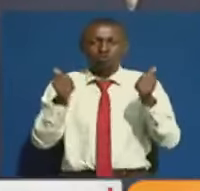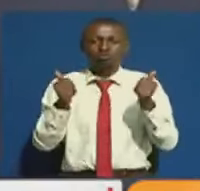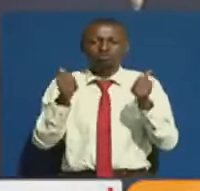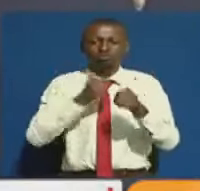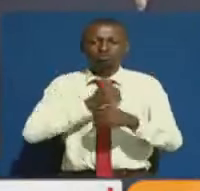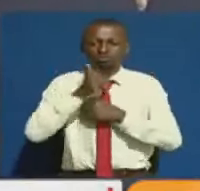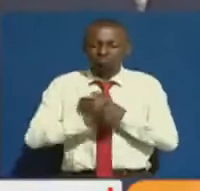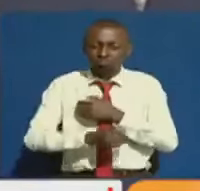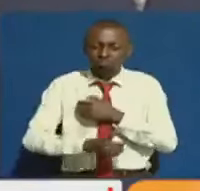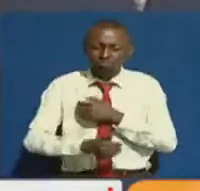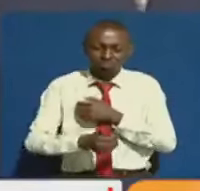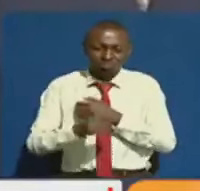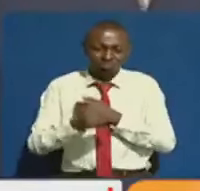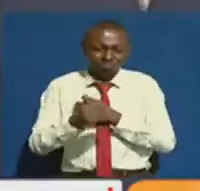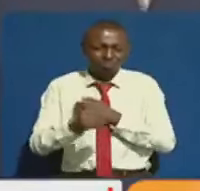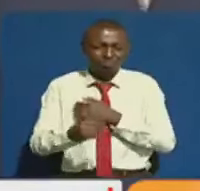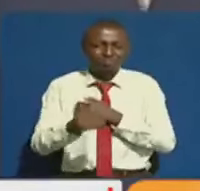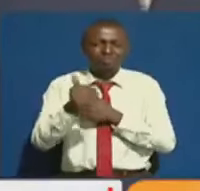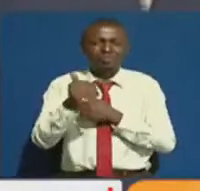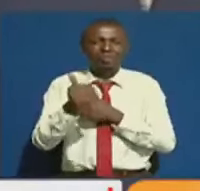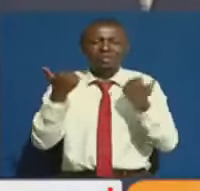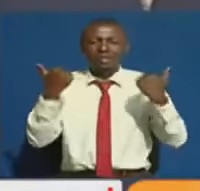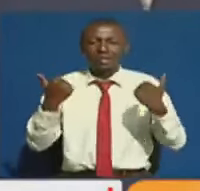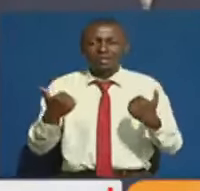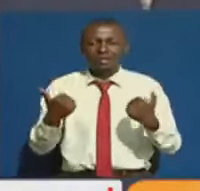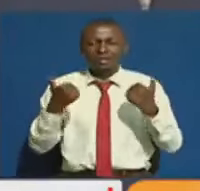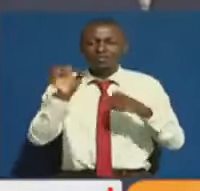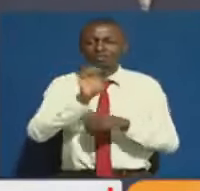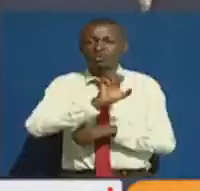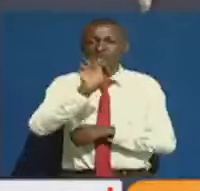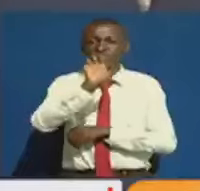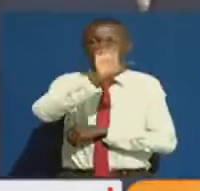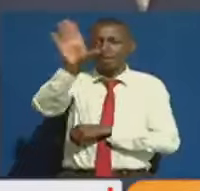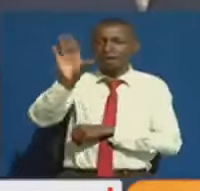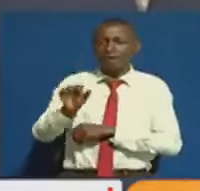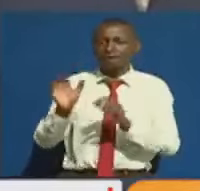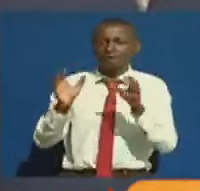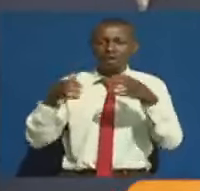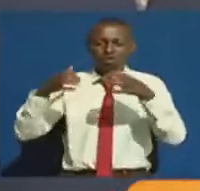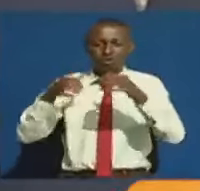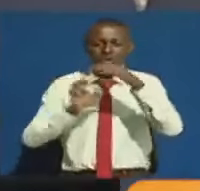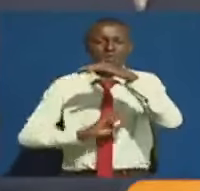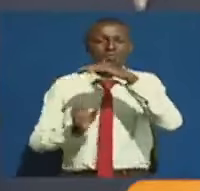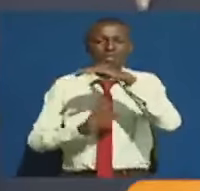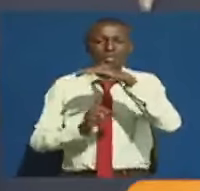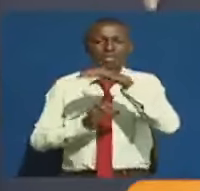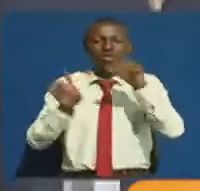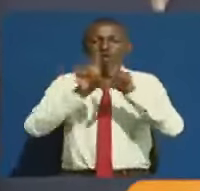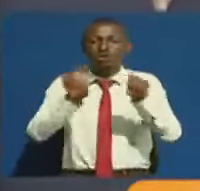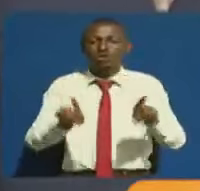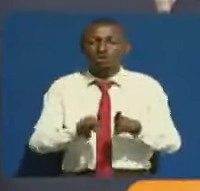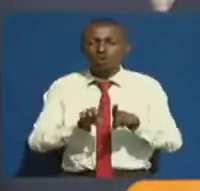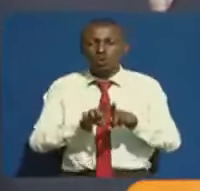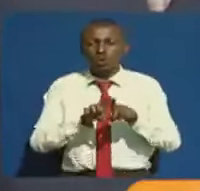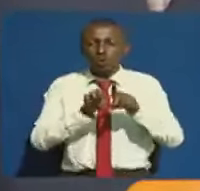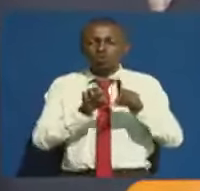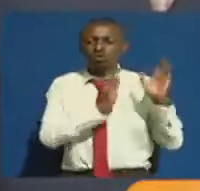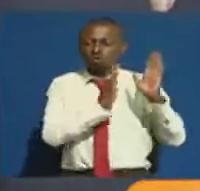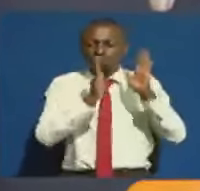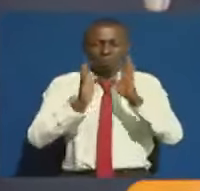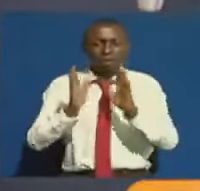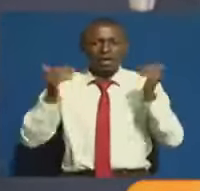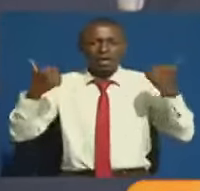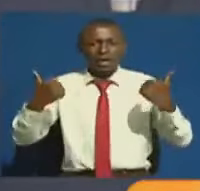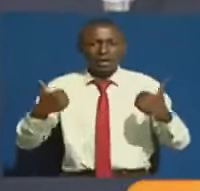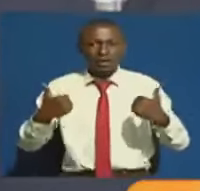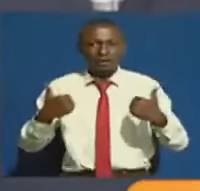coming days include, of course, setting up a dedicated East African community ministry. We are also looking forward to the Republic